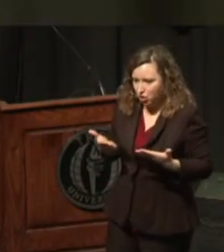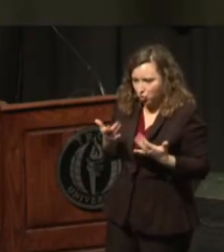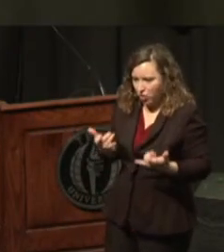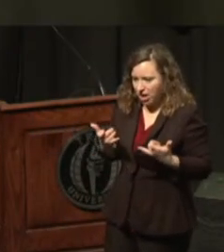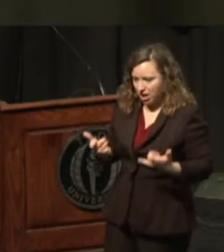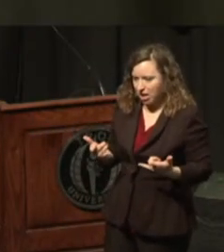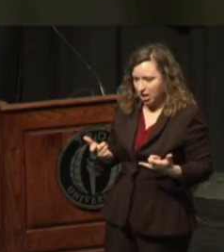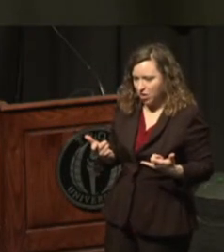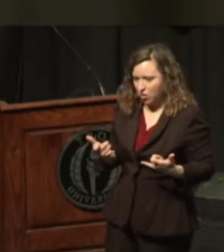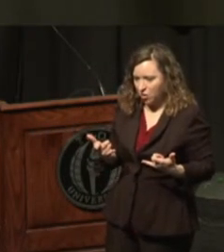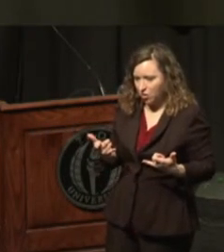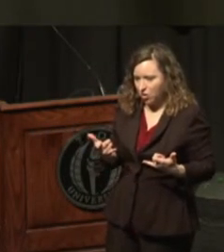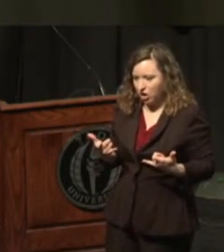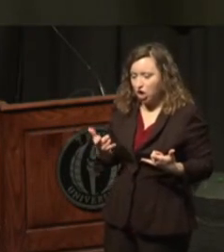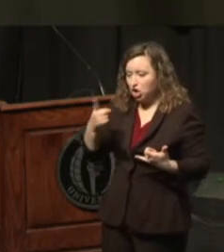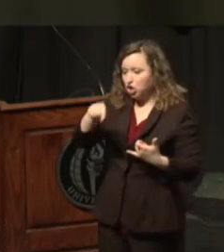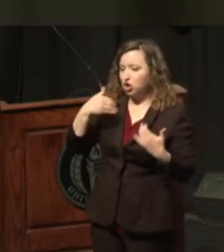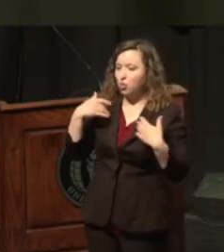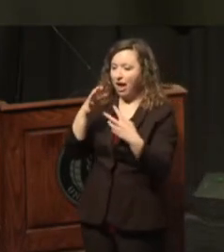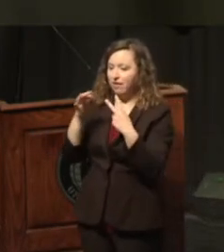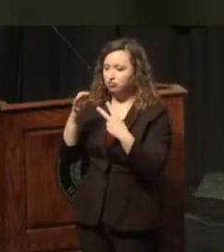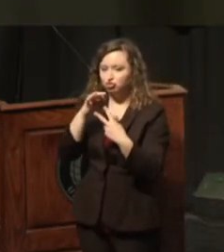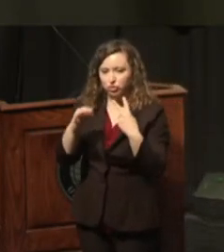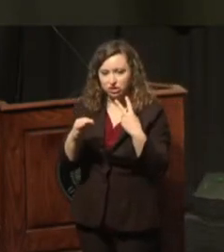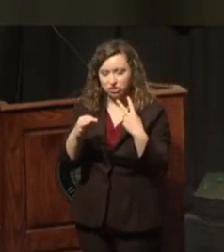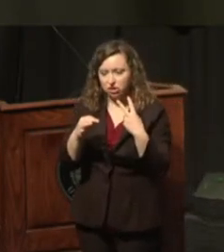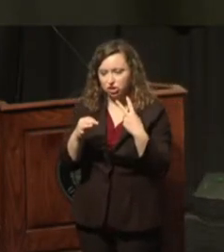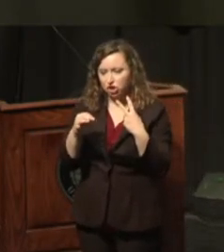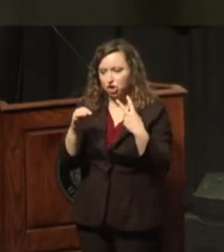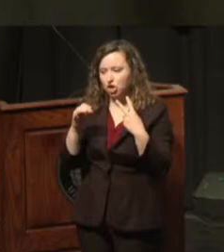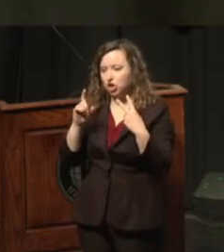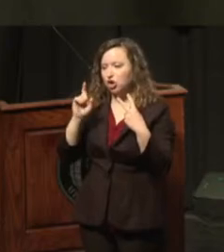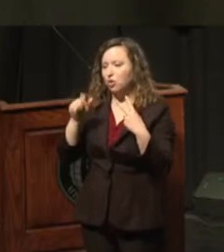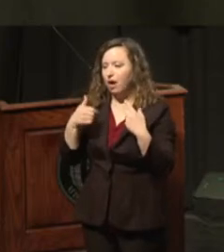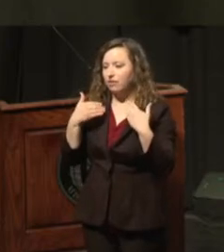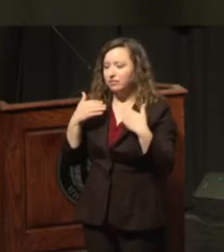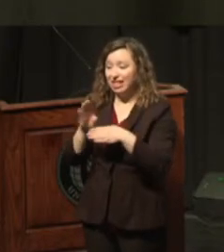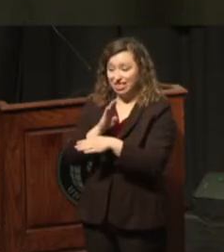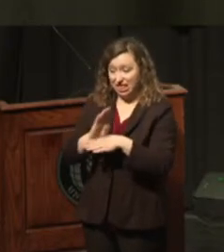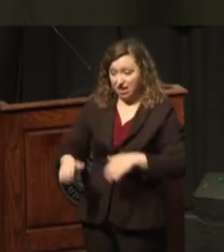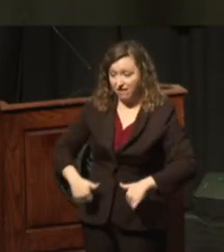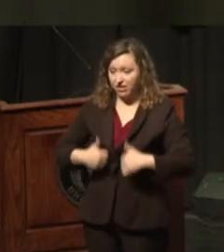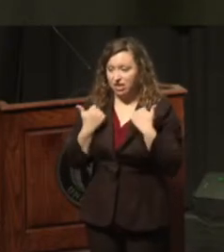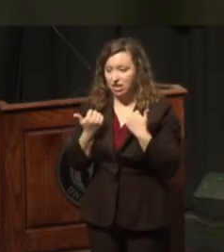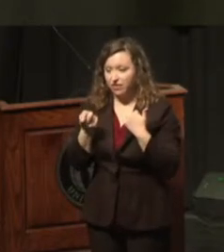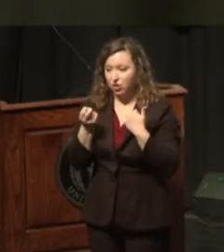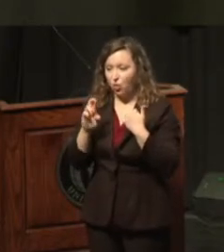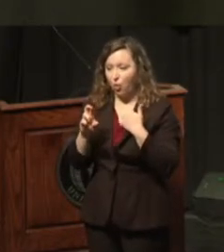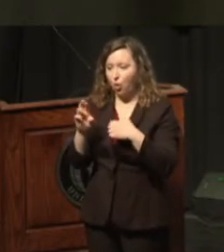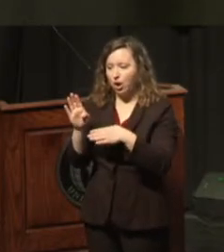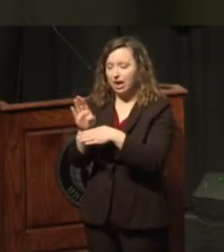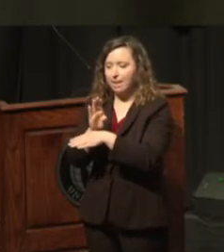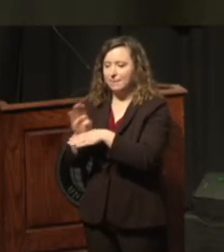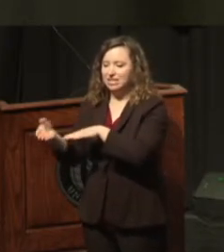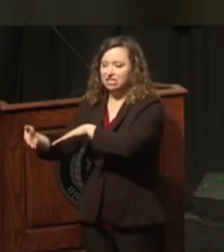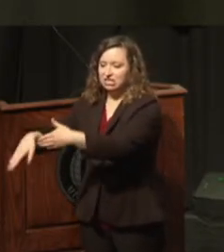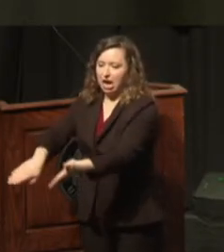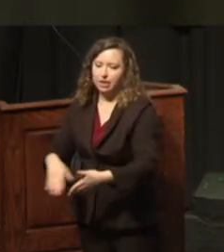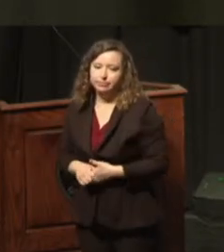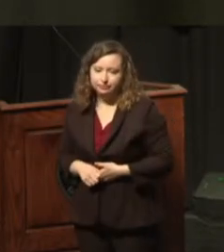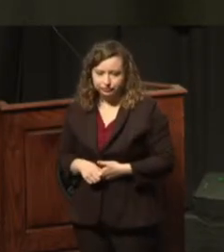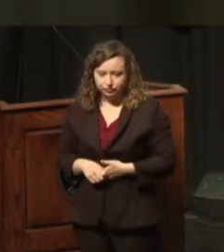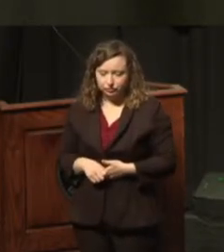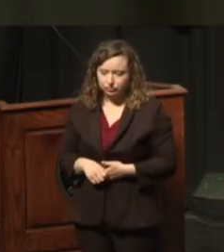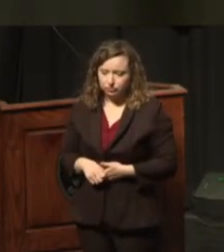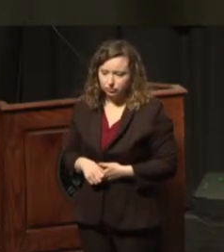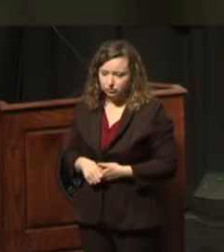really. You either get busy living, or get busy dying. That night, Andy escaped. He had dug a